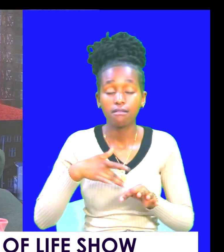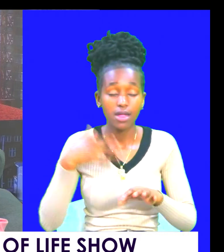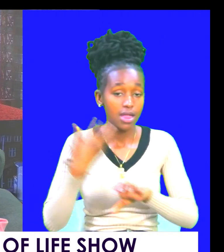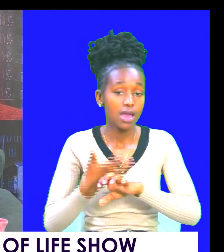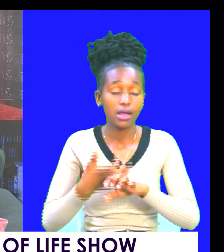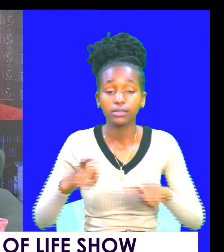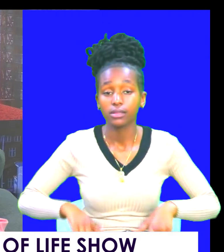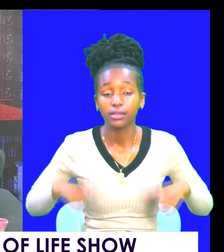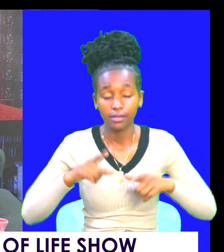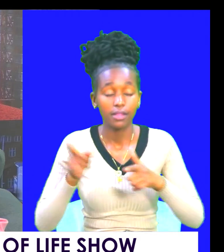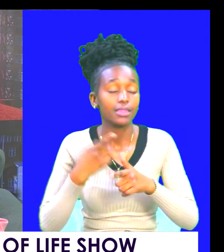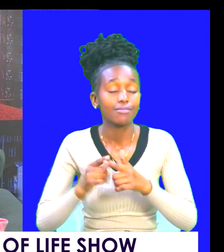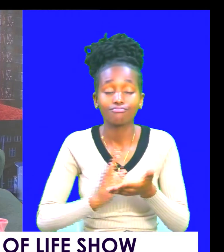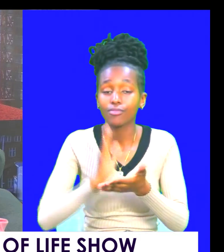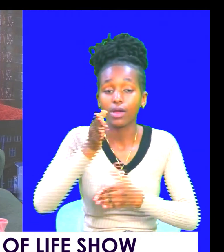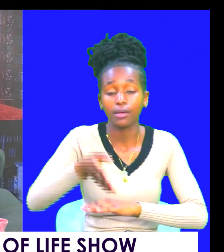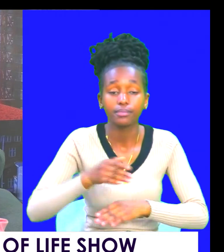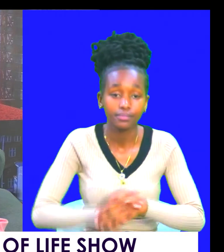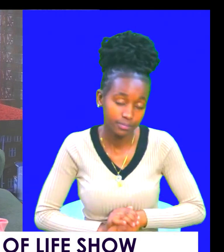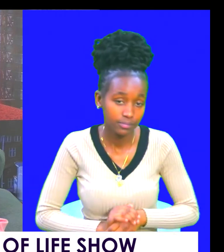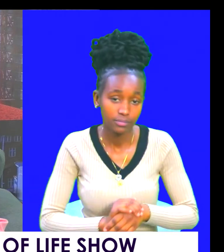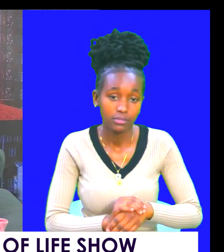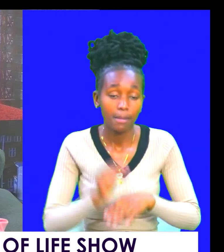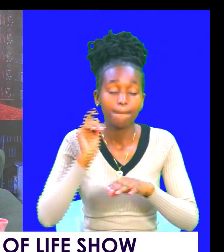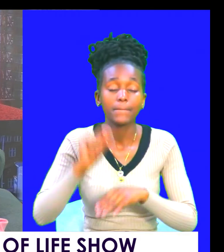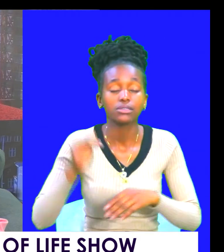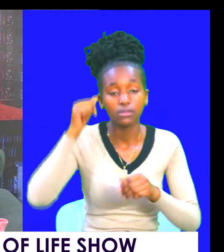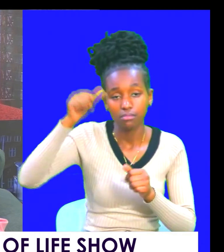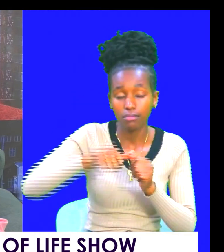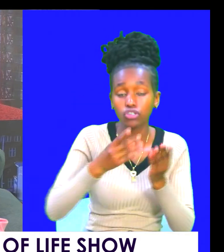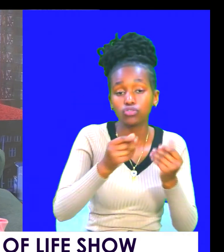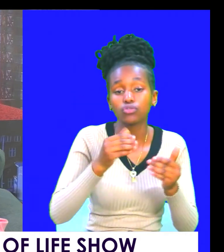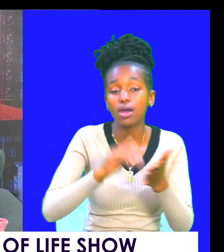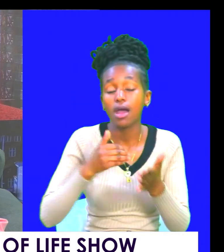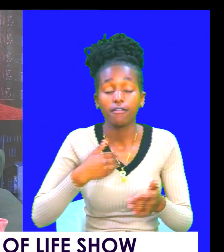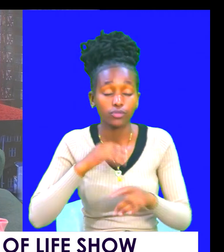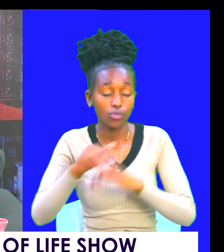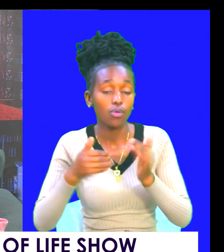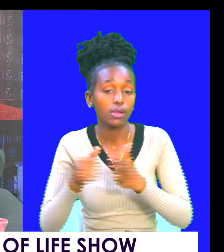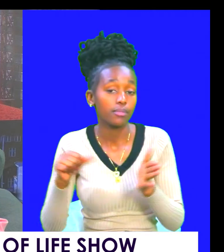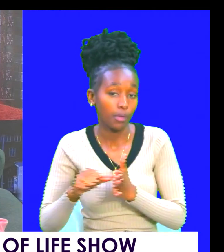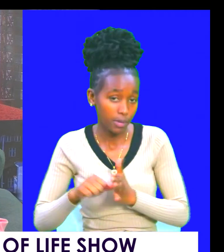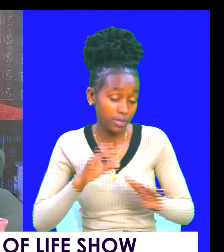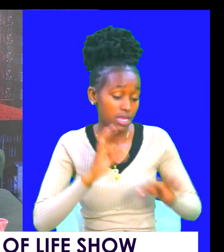life. There is a solution to every problem. Only if you hope more.